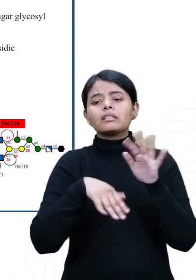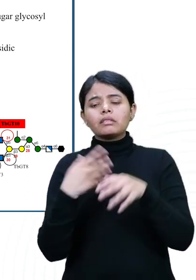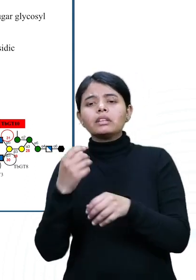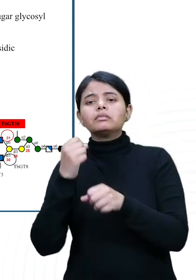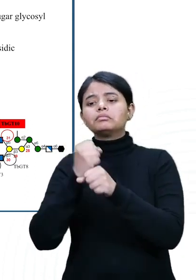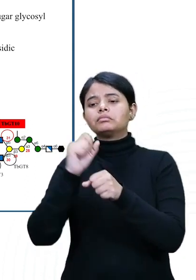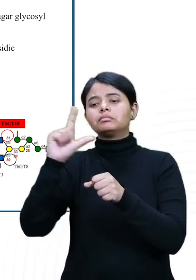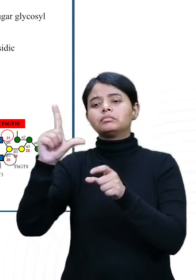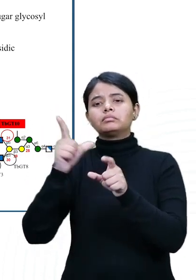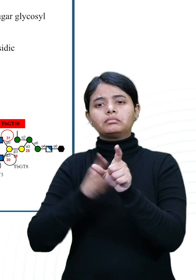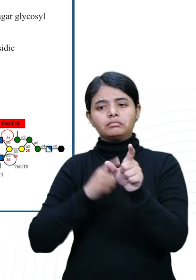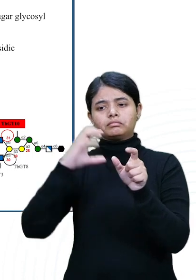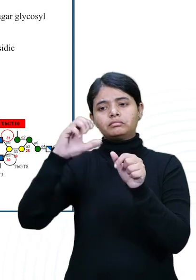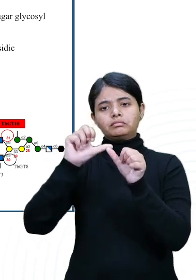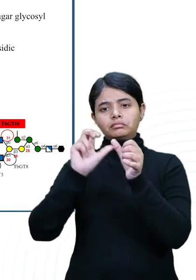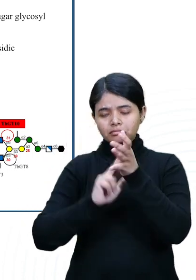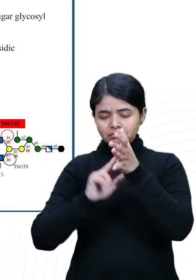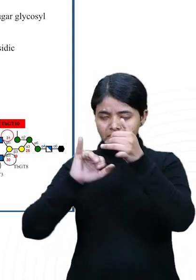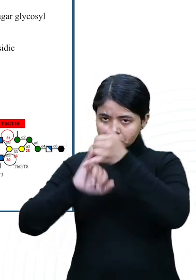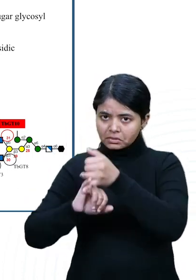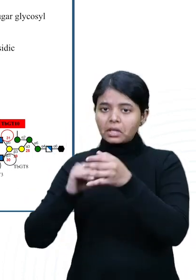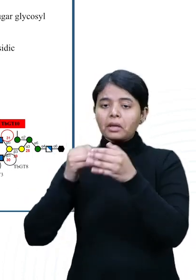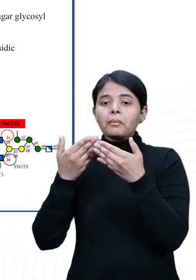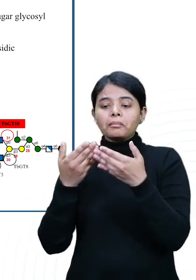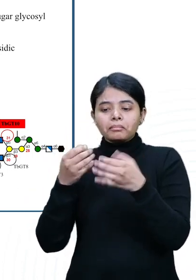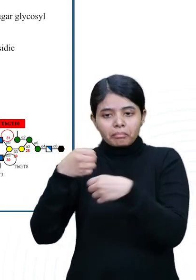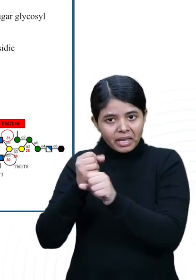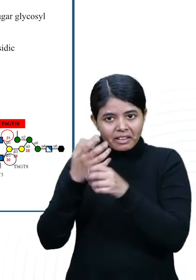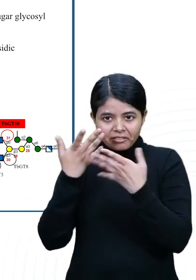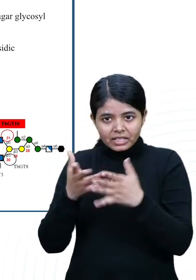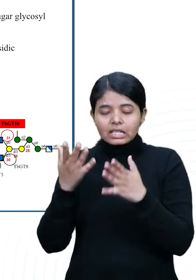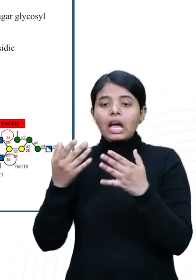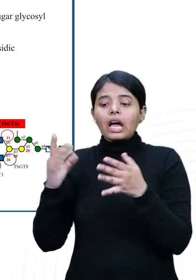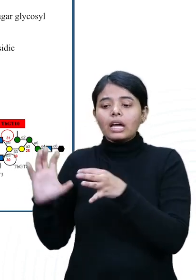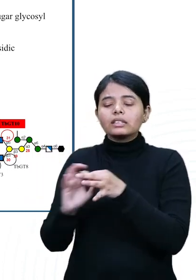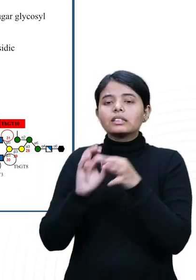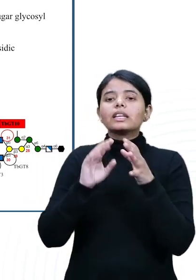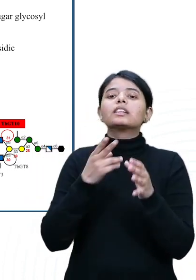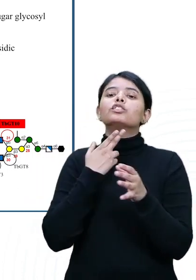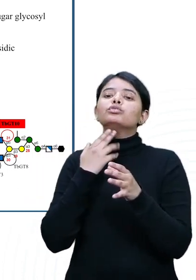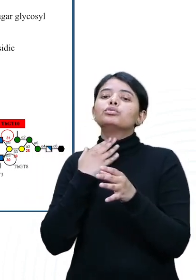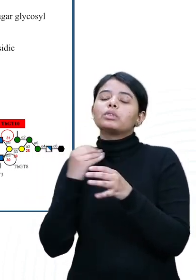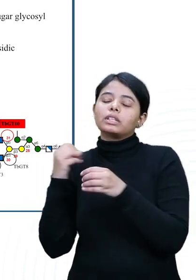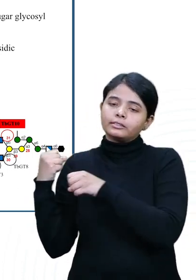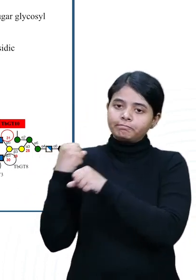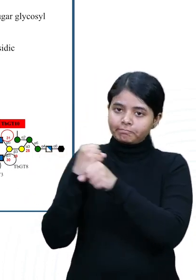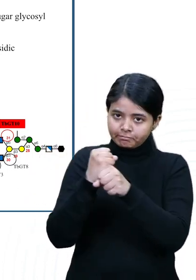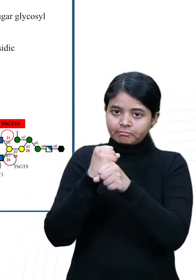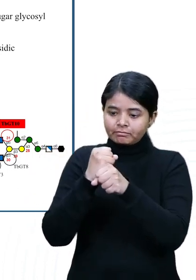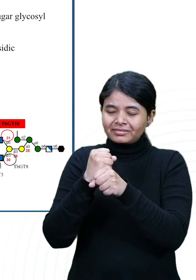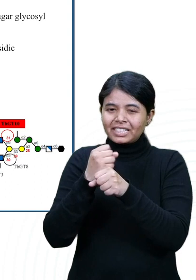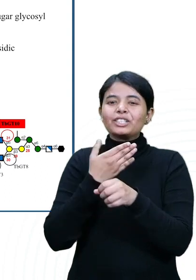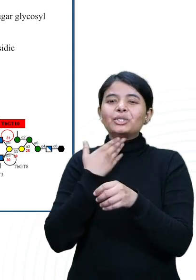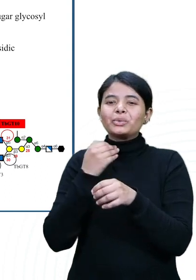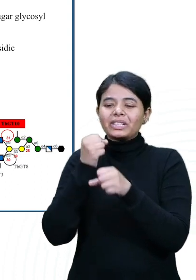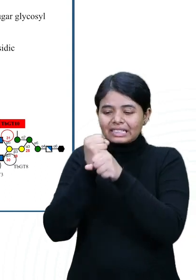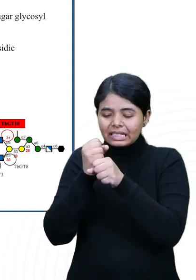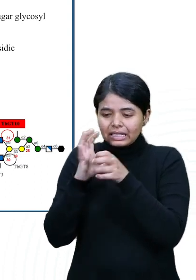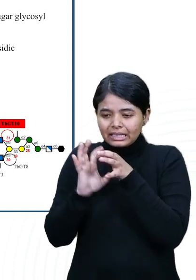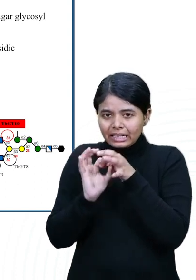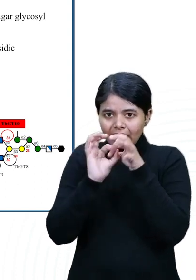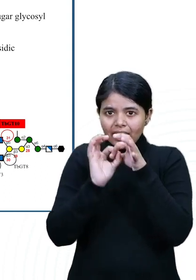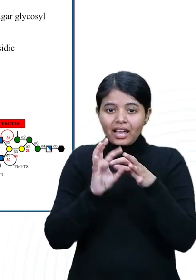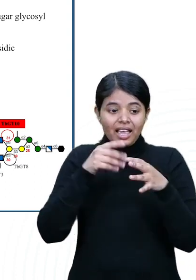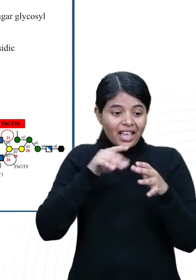they are either working only in bloodstream form or in procyclic form, but there are other GTs which can work in both